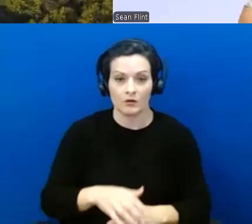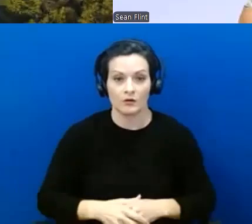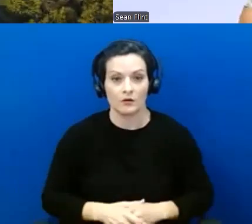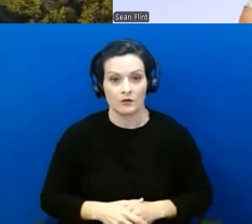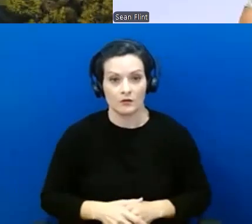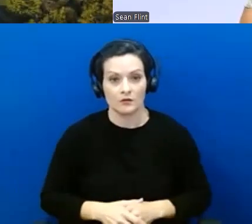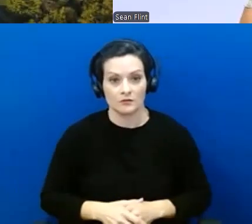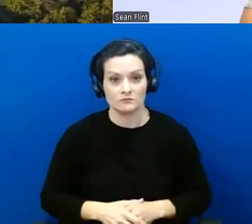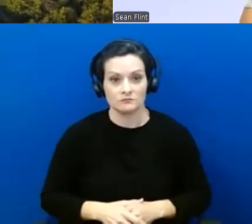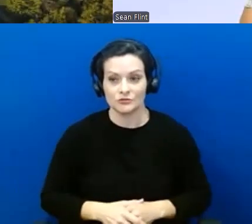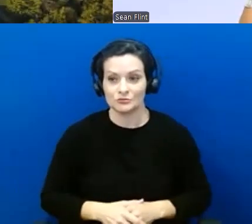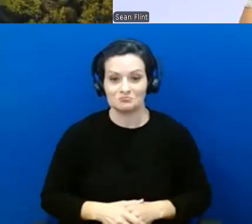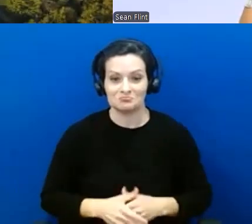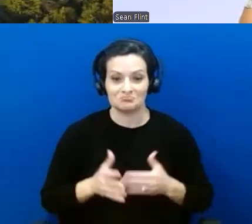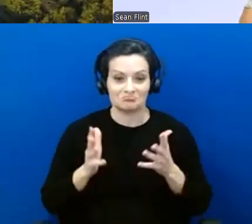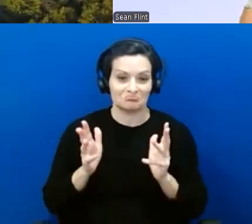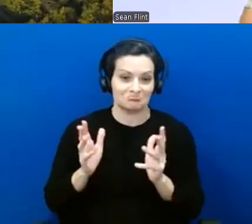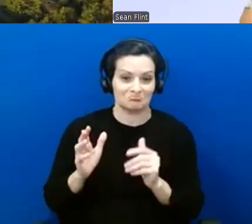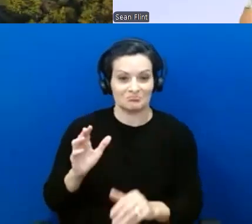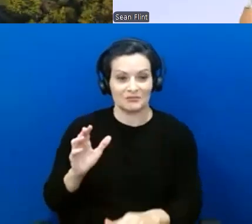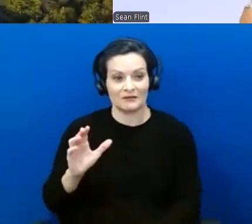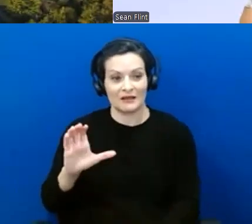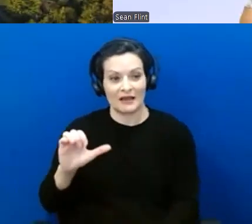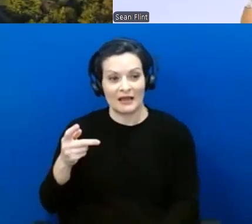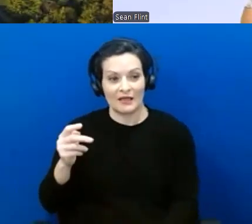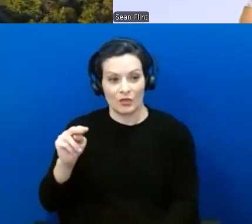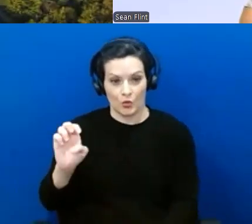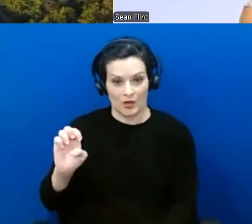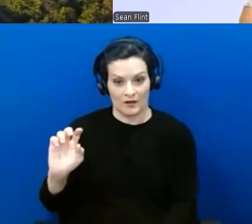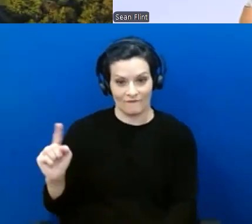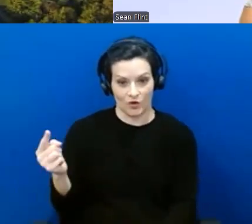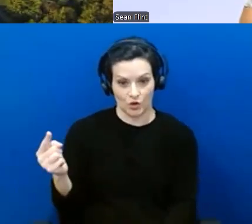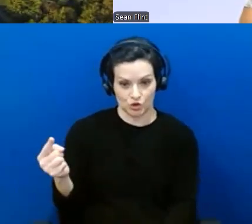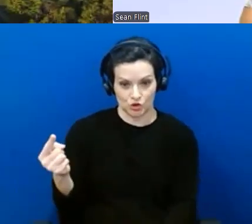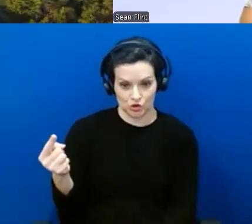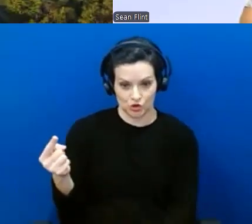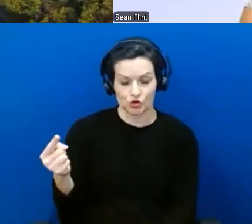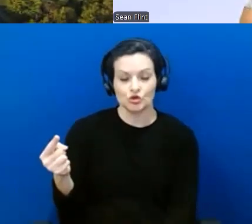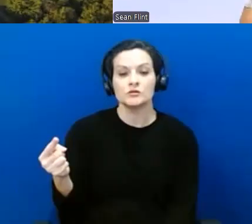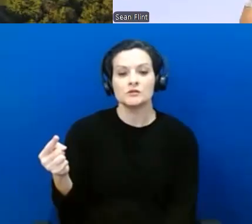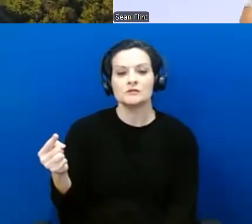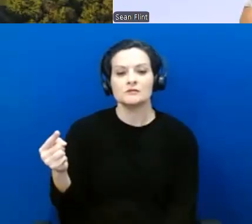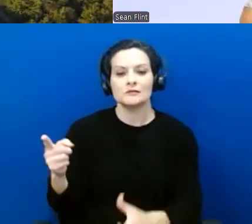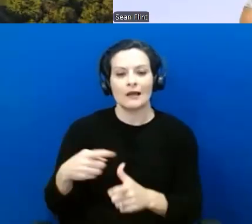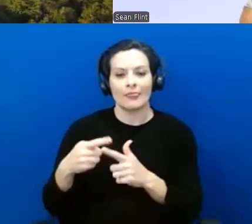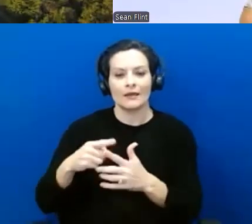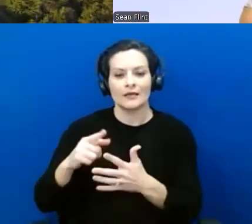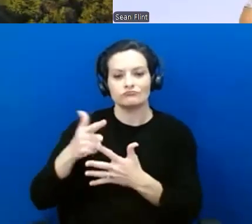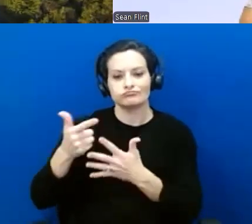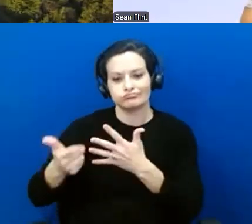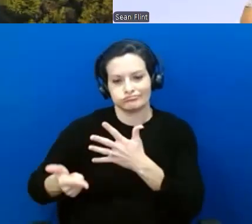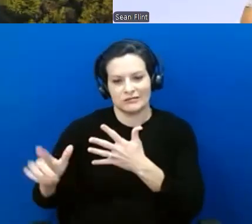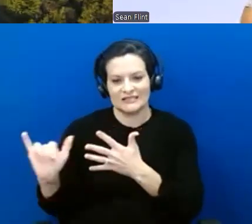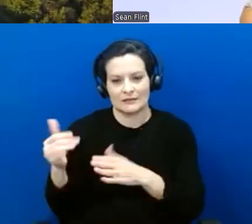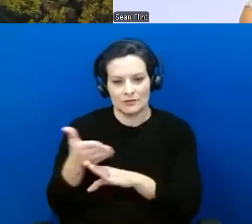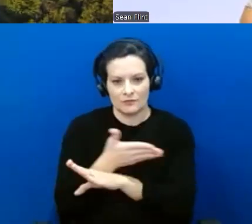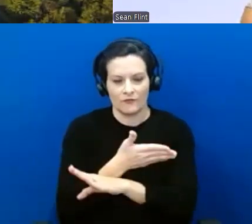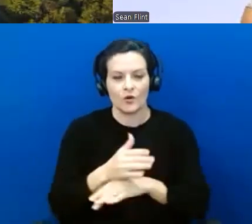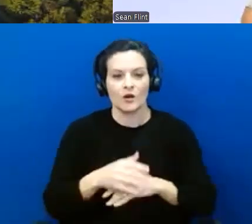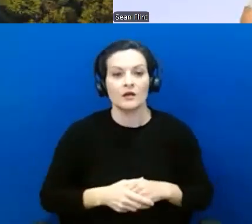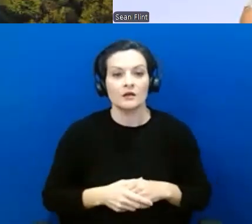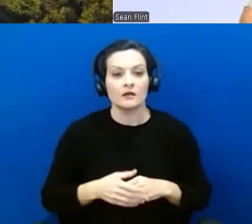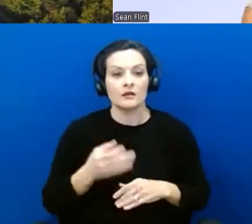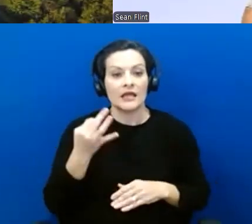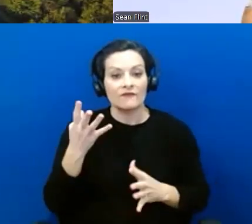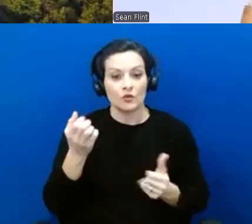Yeah, so I'll leave it there. I'll go back to Kathryn, and then we'll try to go back in the same order. But again, if folks want to